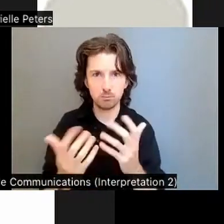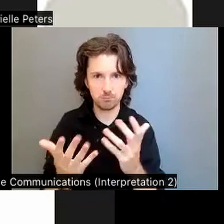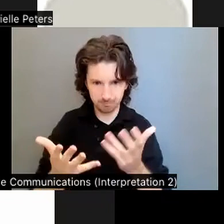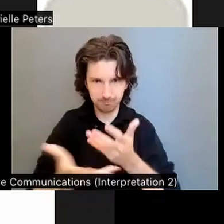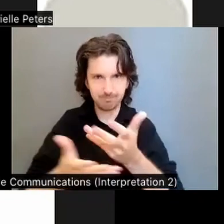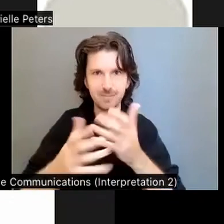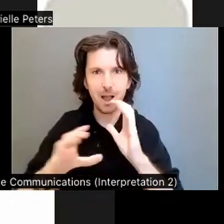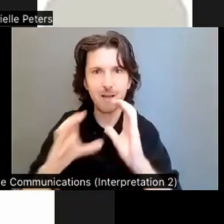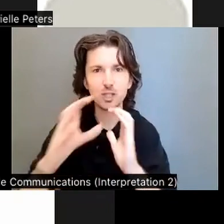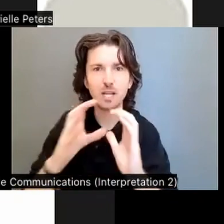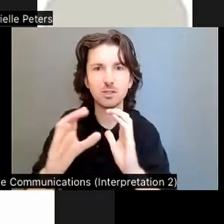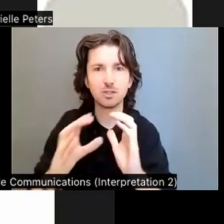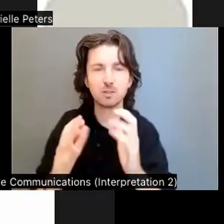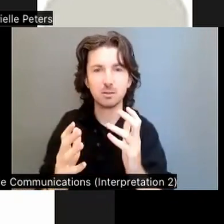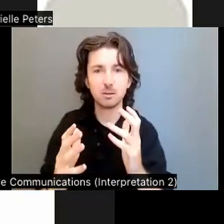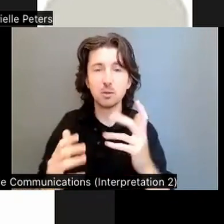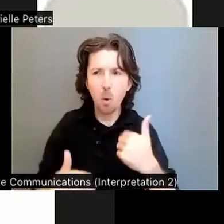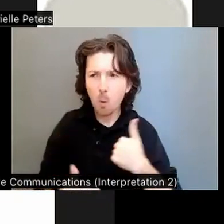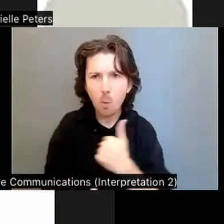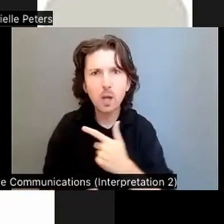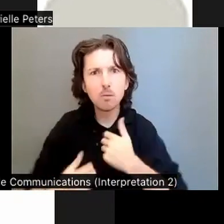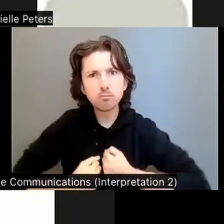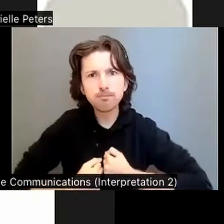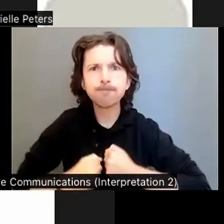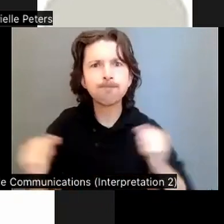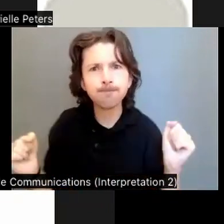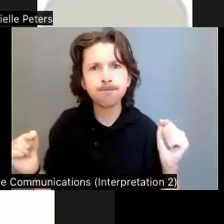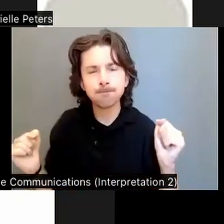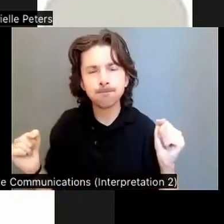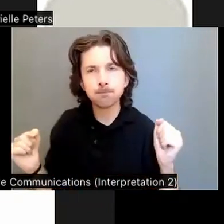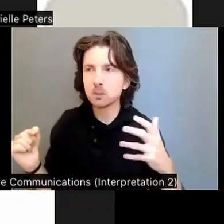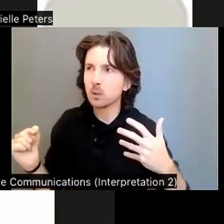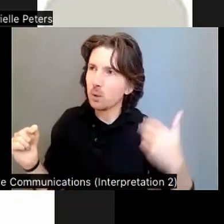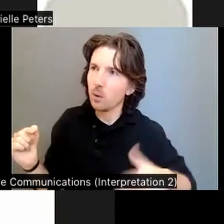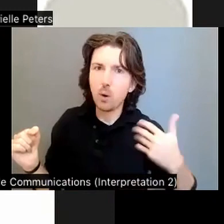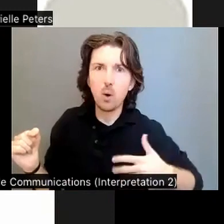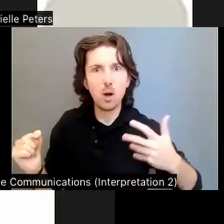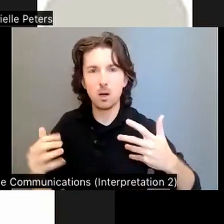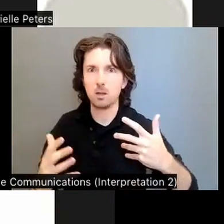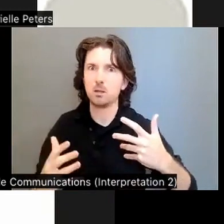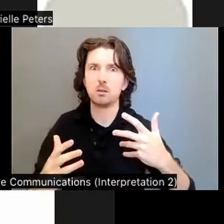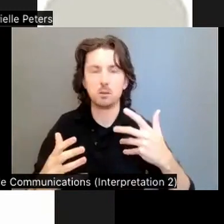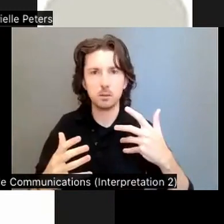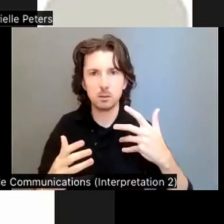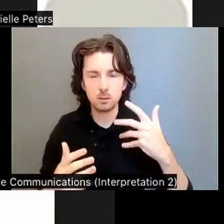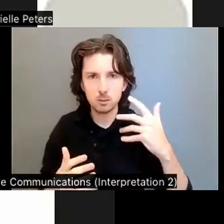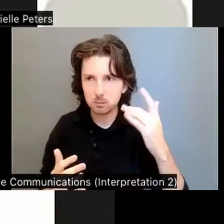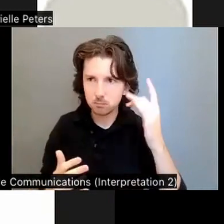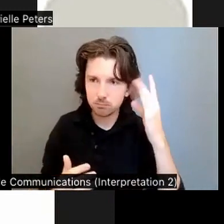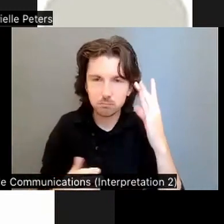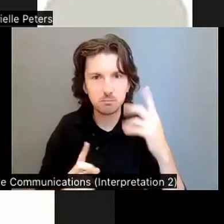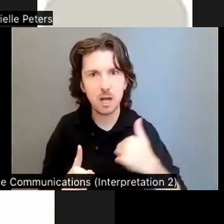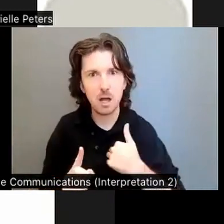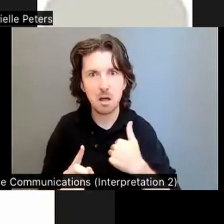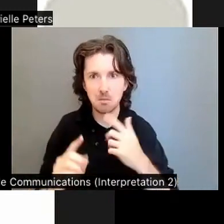even though it makes ourselves vulnerable, making our stories public. So even though my daughter doesn't appear